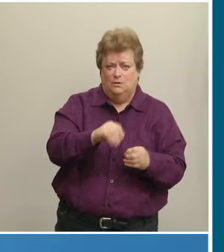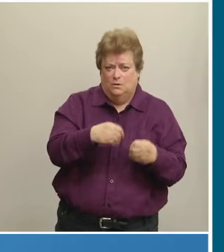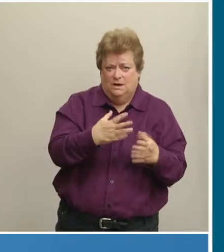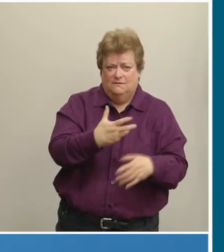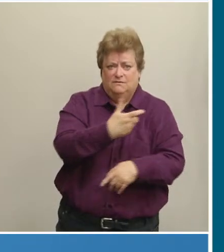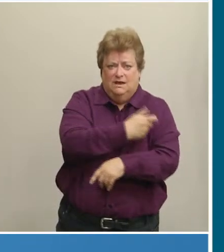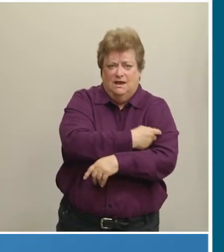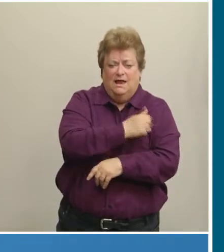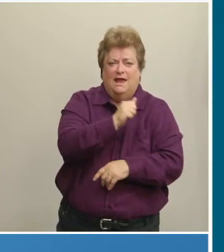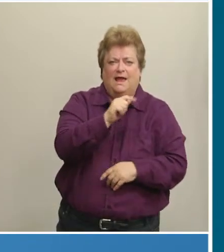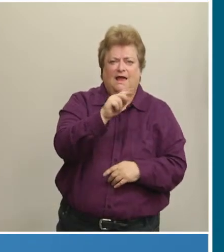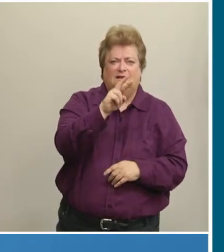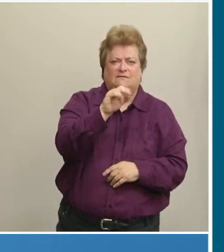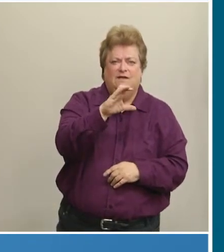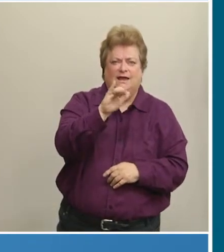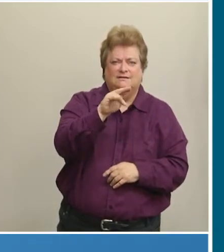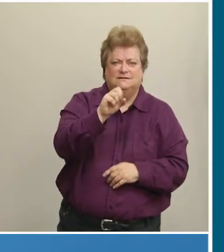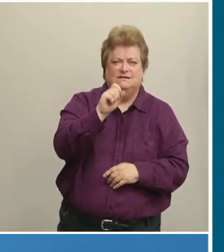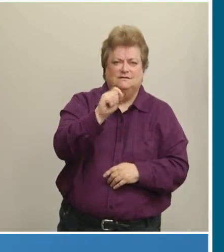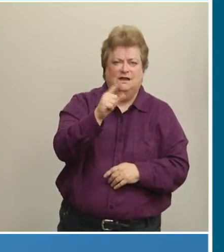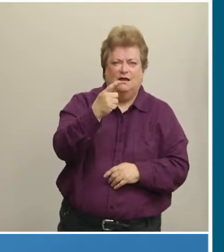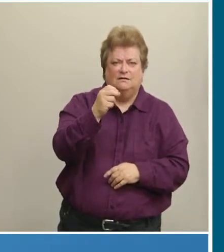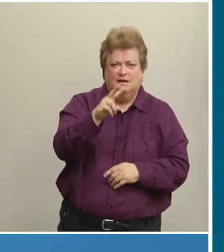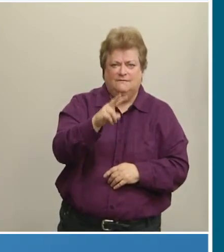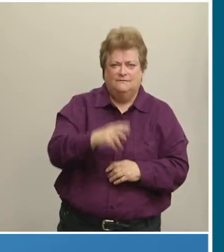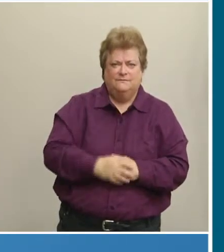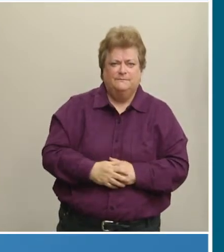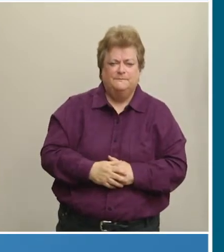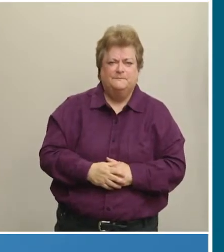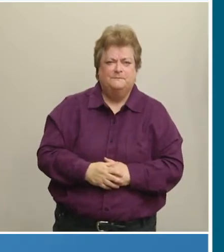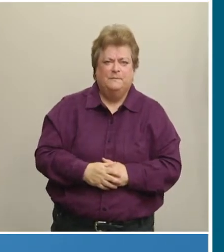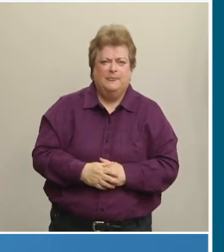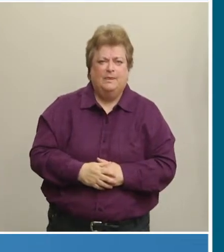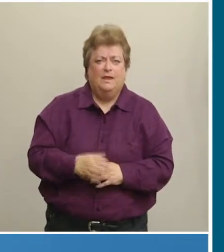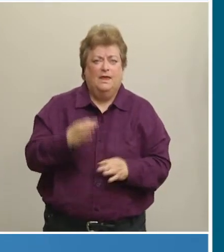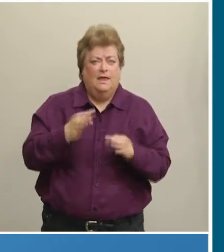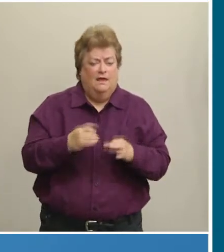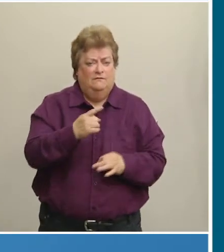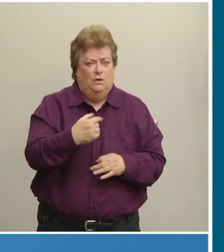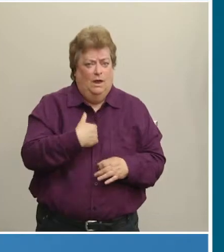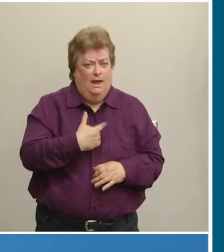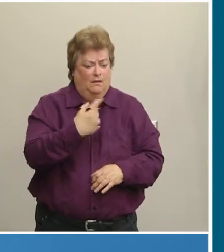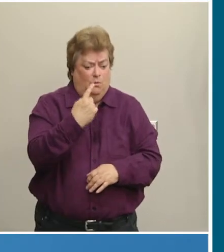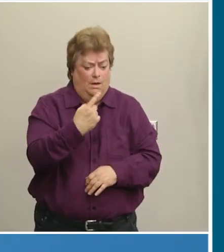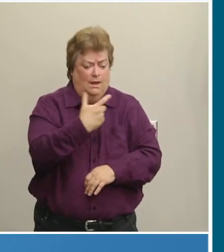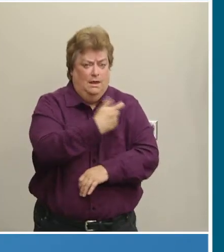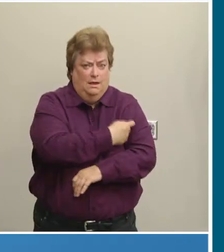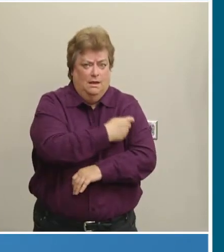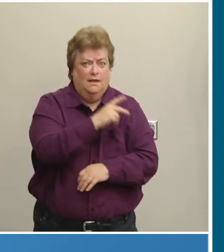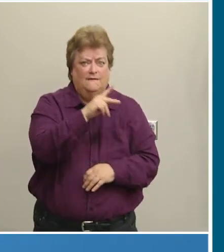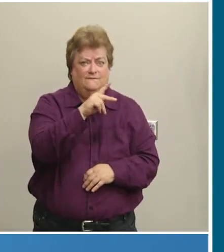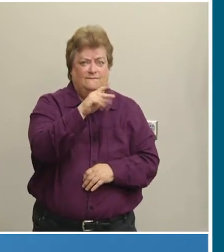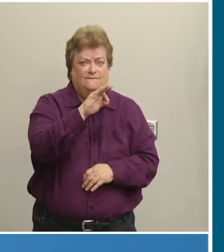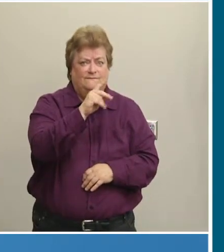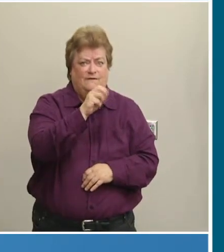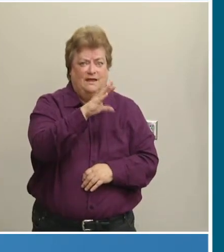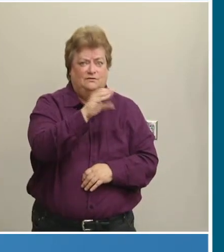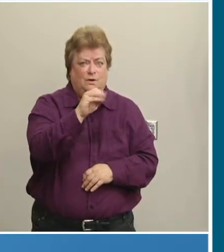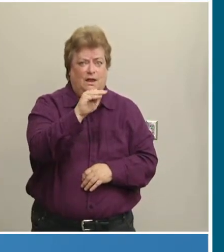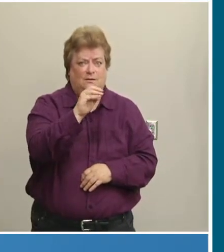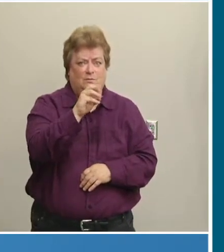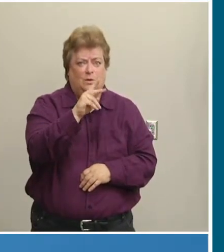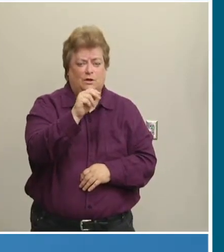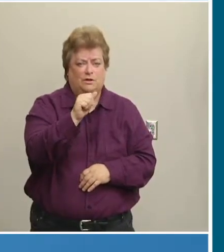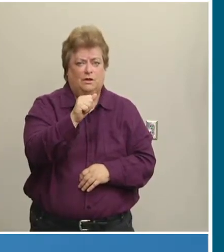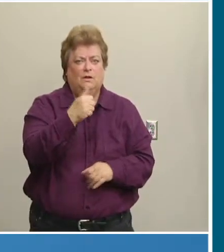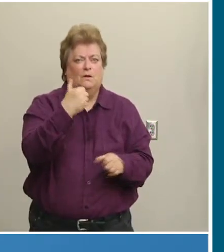vaccinations at vaccines.gov. And if you've had 1 dose of Pfizer and Moderna vaccine, remember you